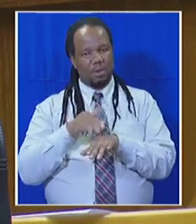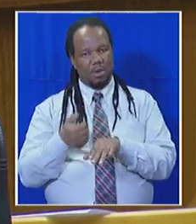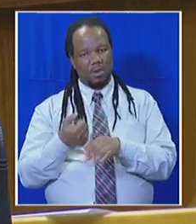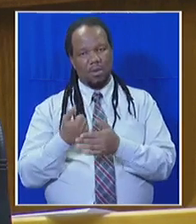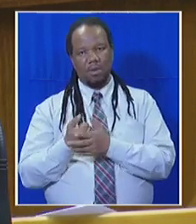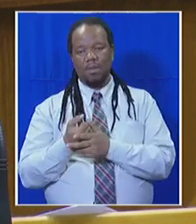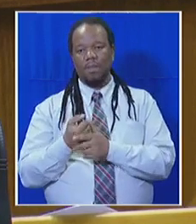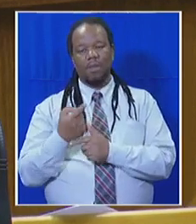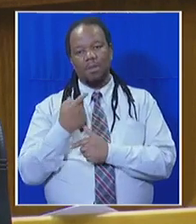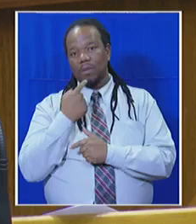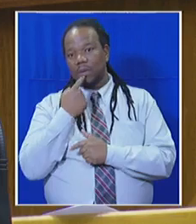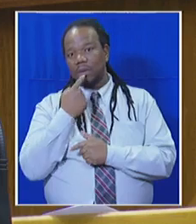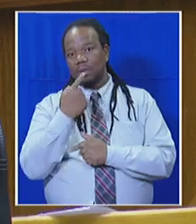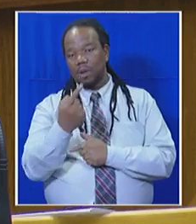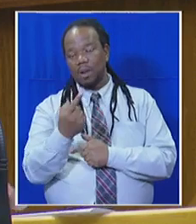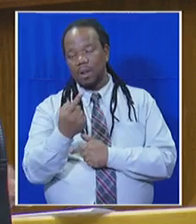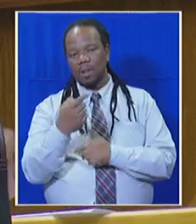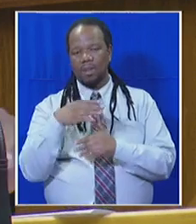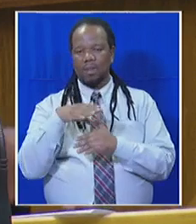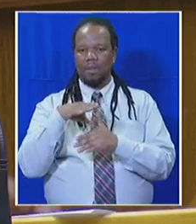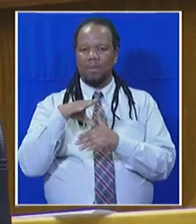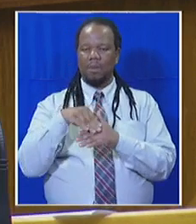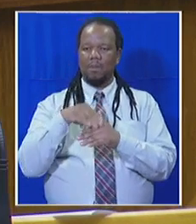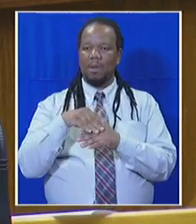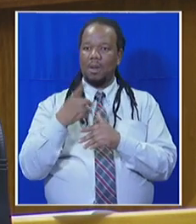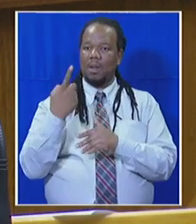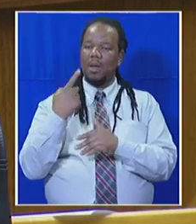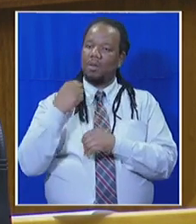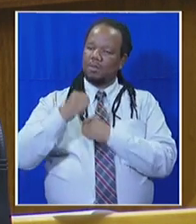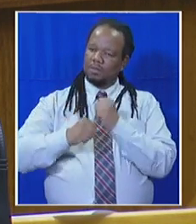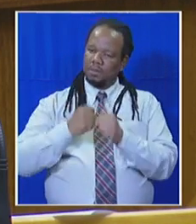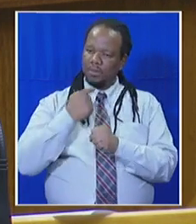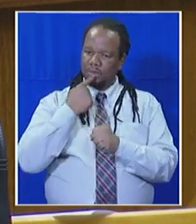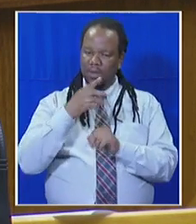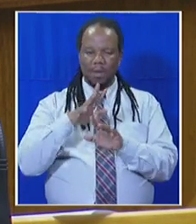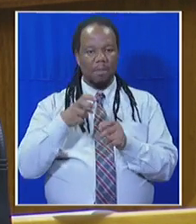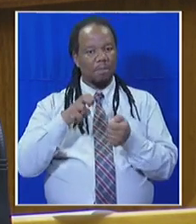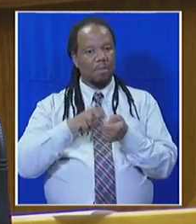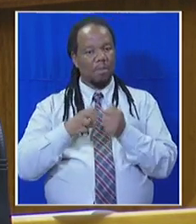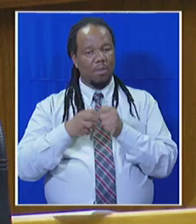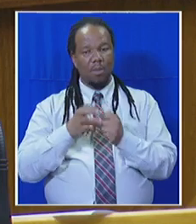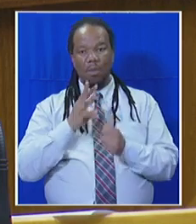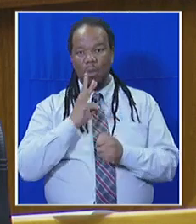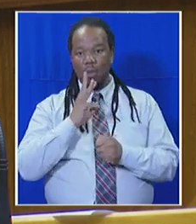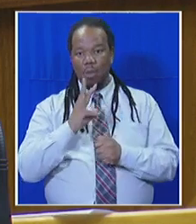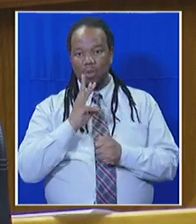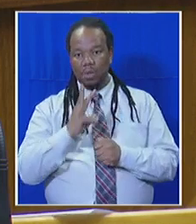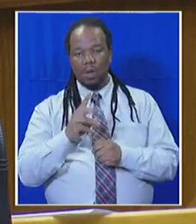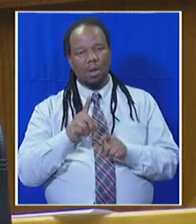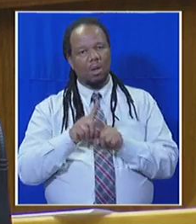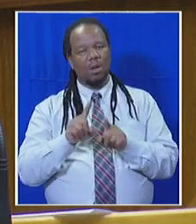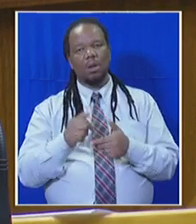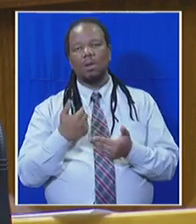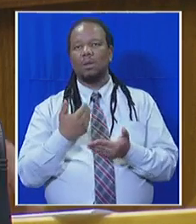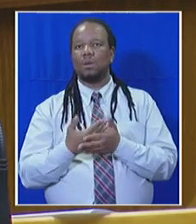this Honourable House continuously since last year that we are facing a looming water crisis. We warn continuously that the drought could